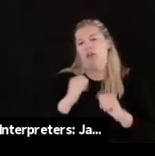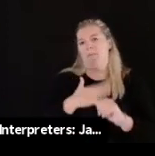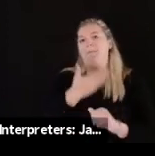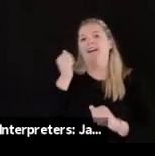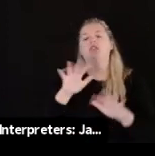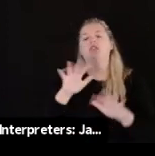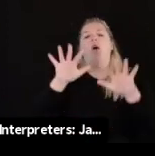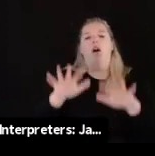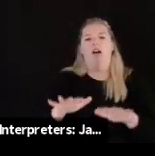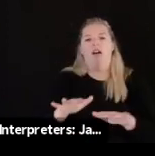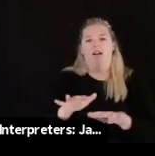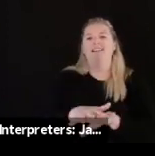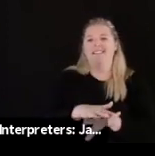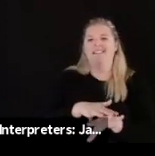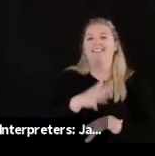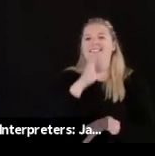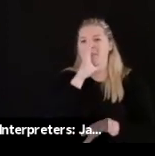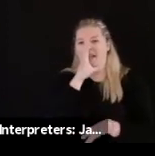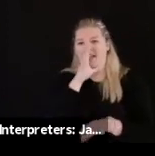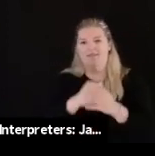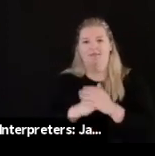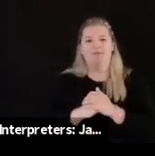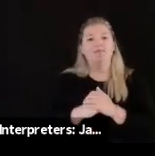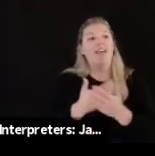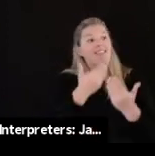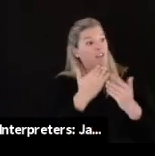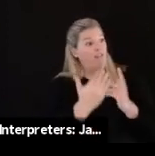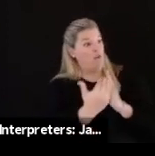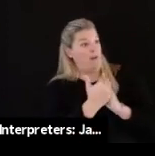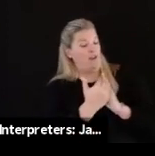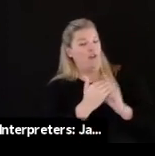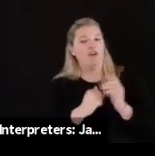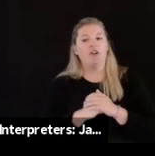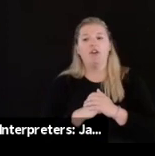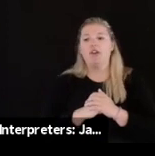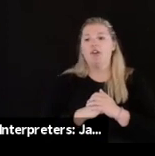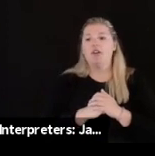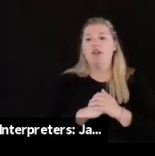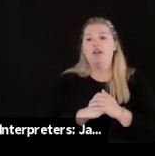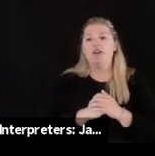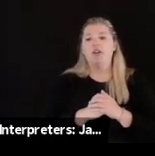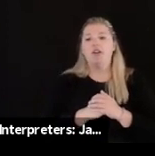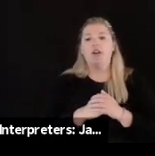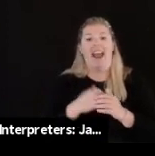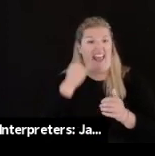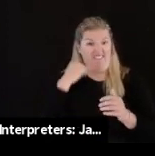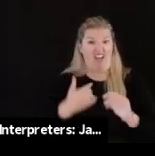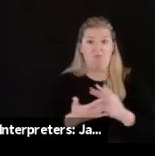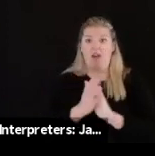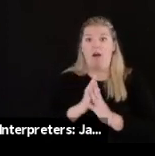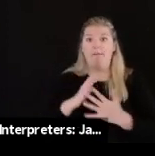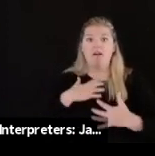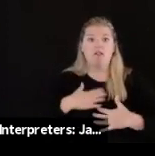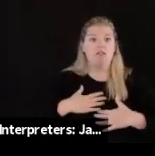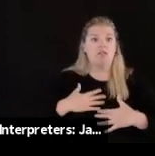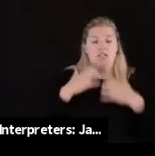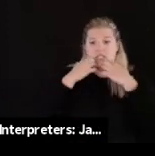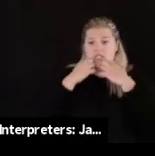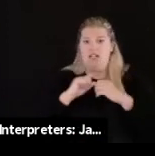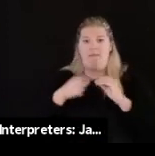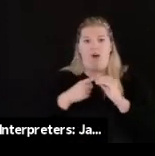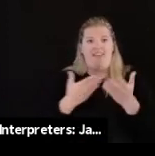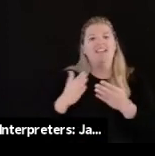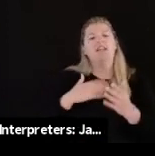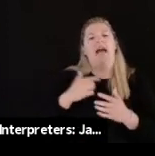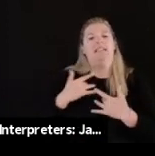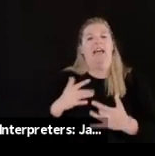to slow down. So thank you so much for that reminder. And again, you just have to poke me because once I get really passionate about things, I tend to go faster. So I